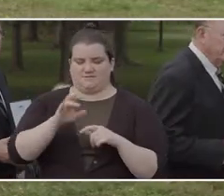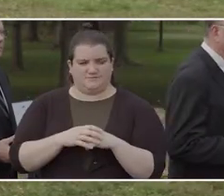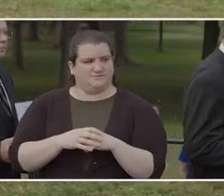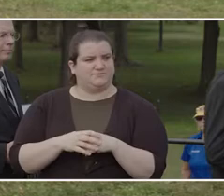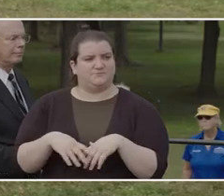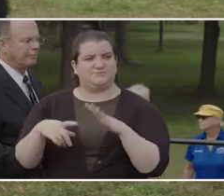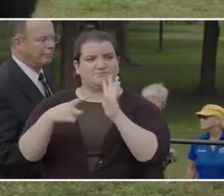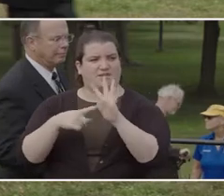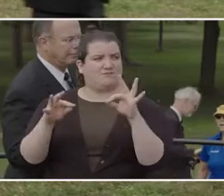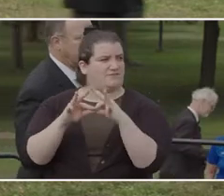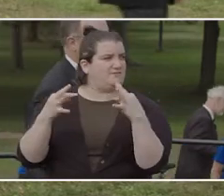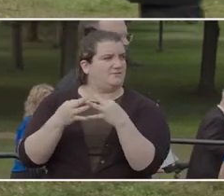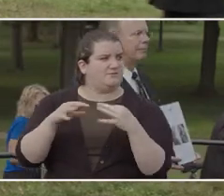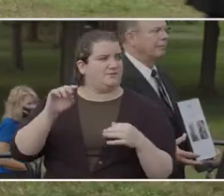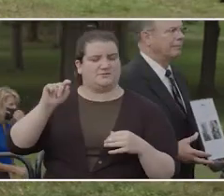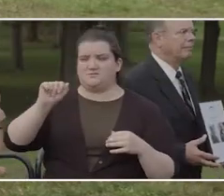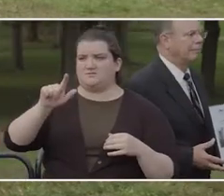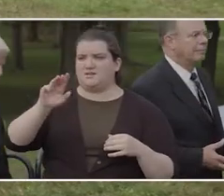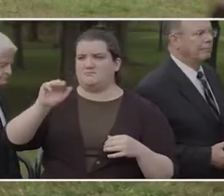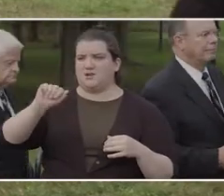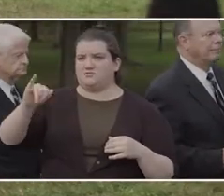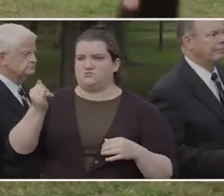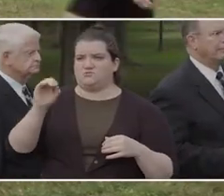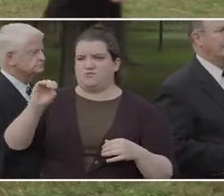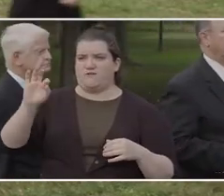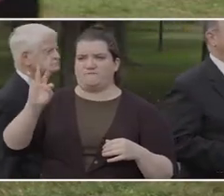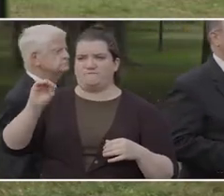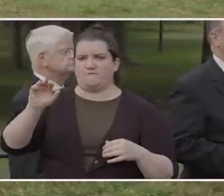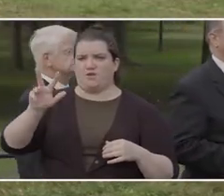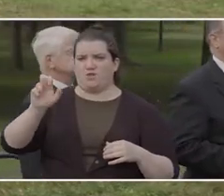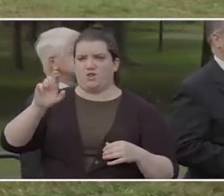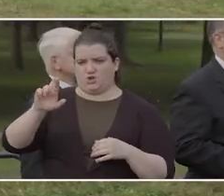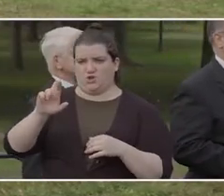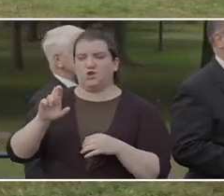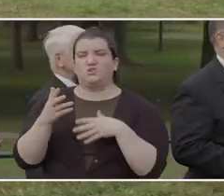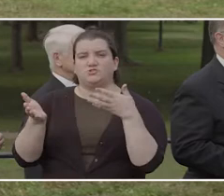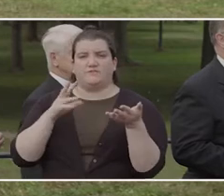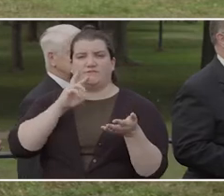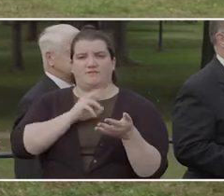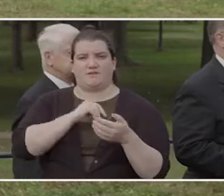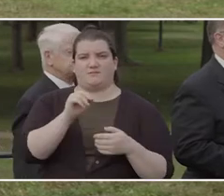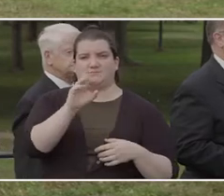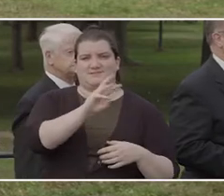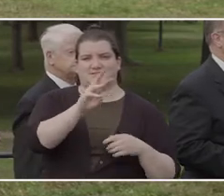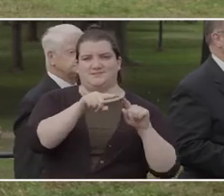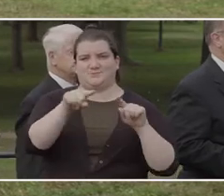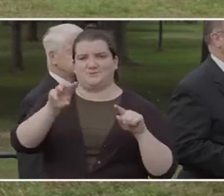On behalf of the family of Talma Joe Fowler, serving in Vietnam from 1966